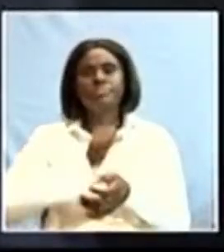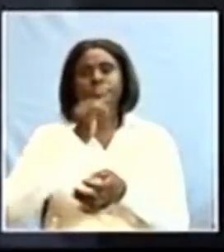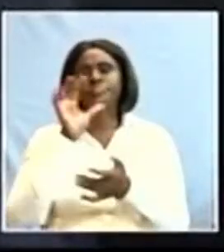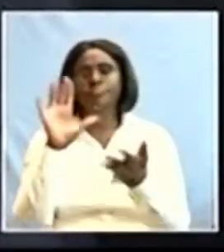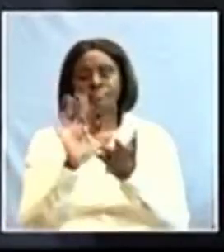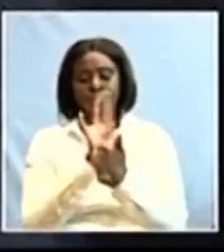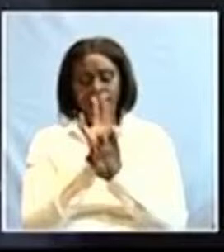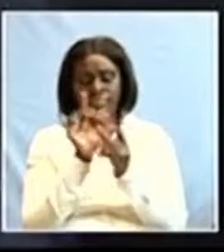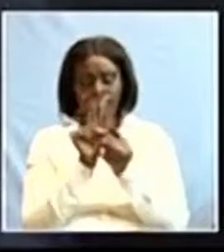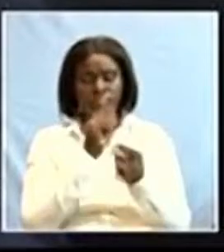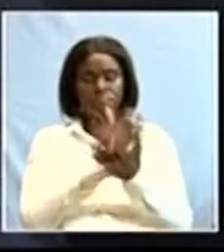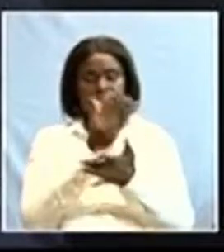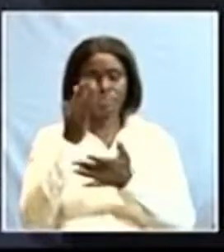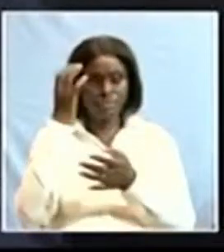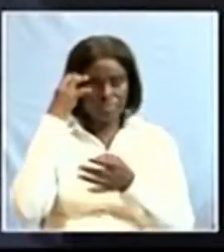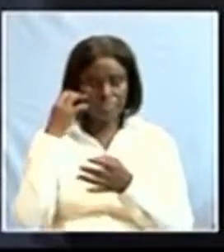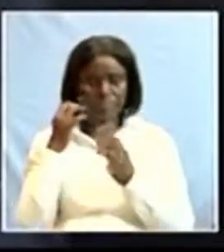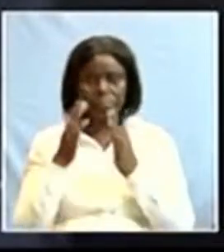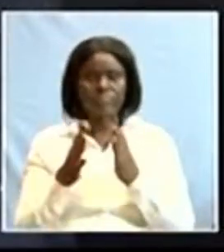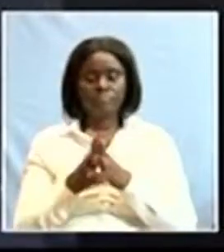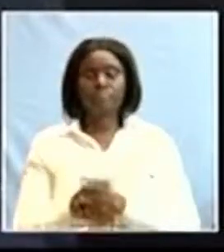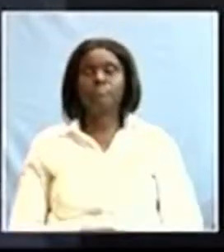as a procurement officer?